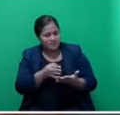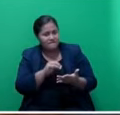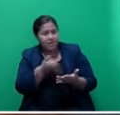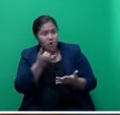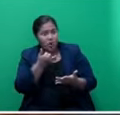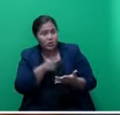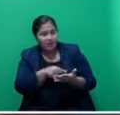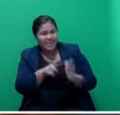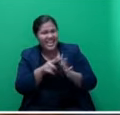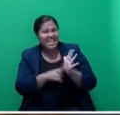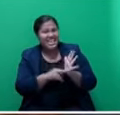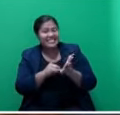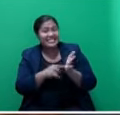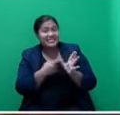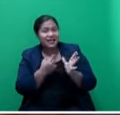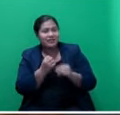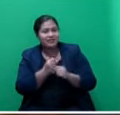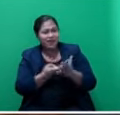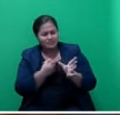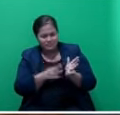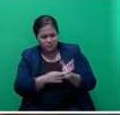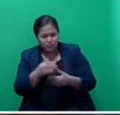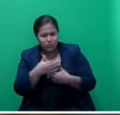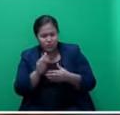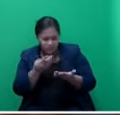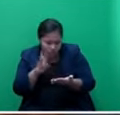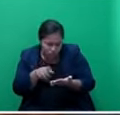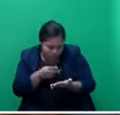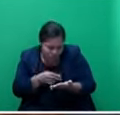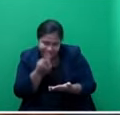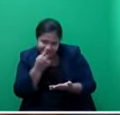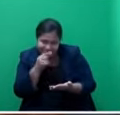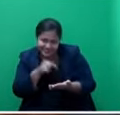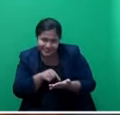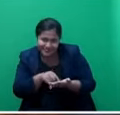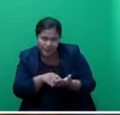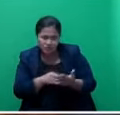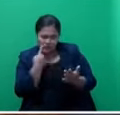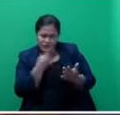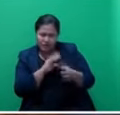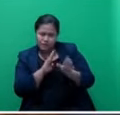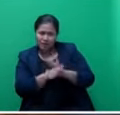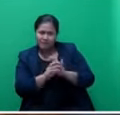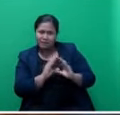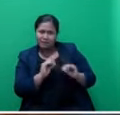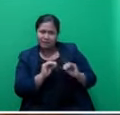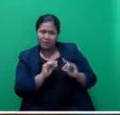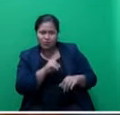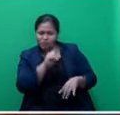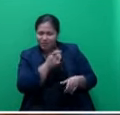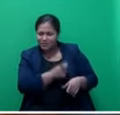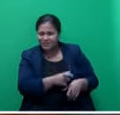and her Instagram account was open. And I happened upon a private chat that she was having with this